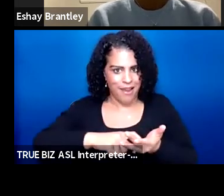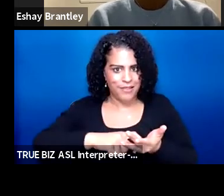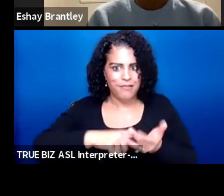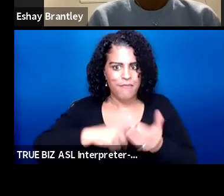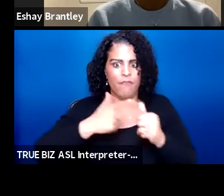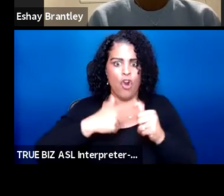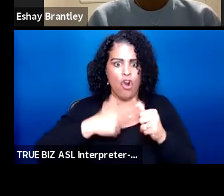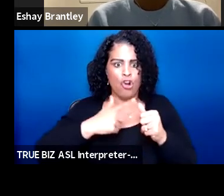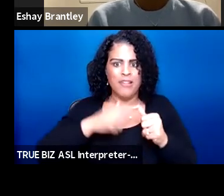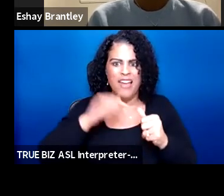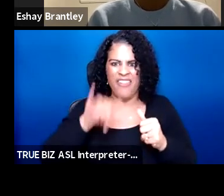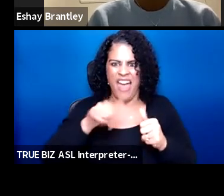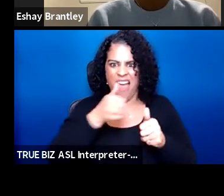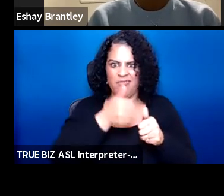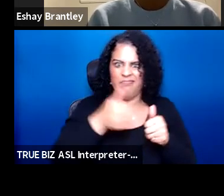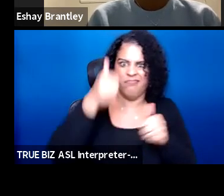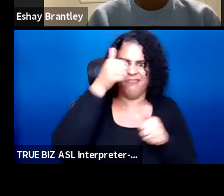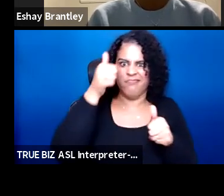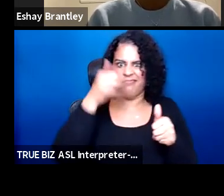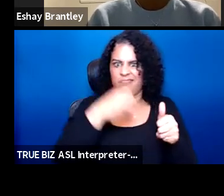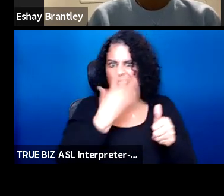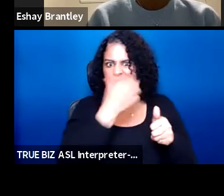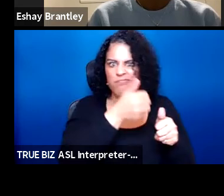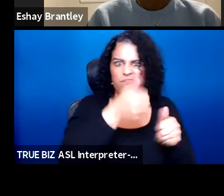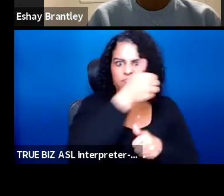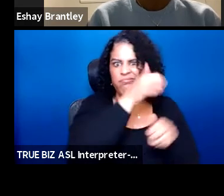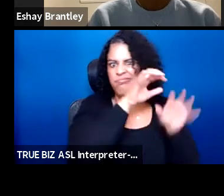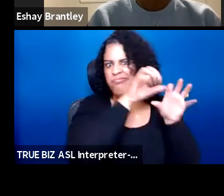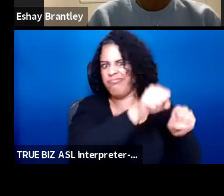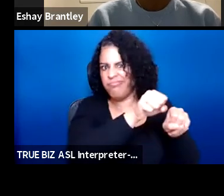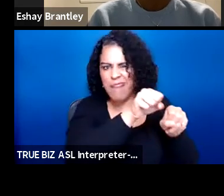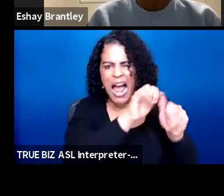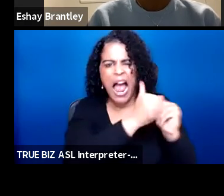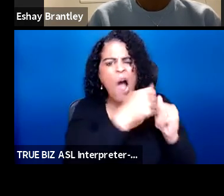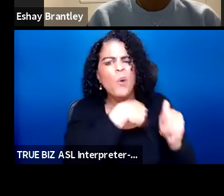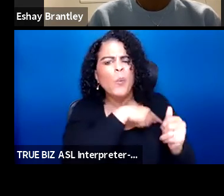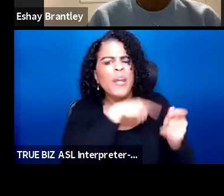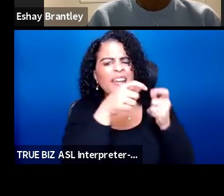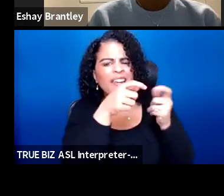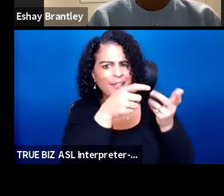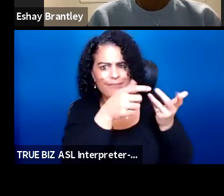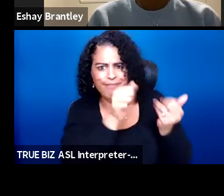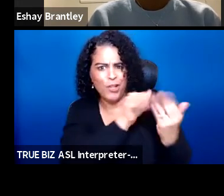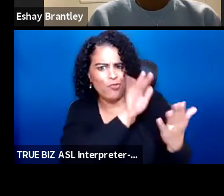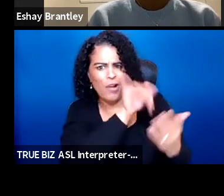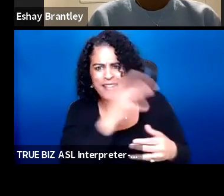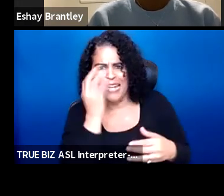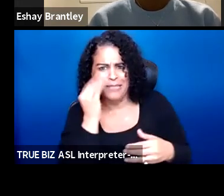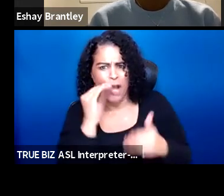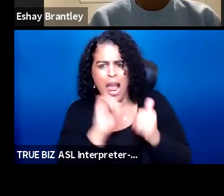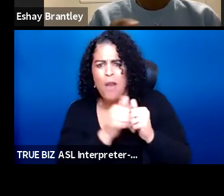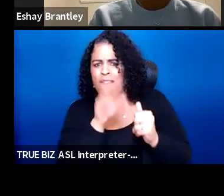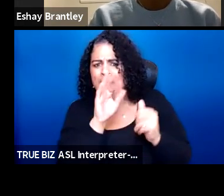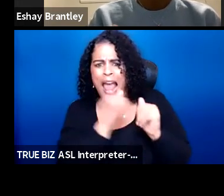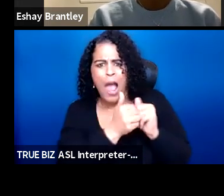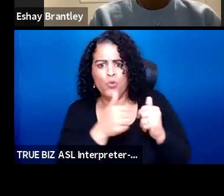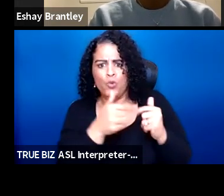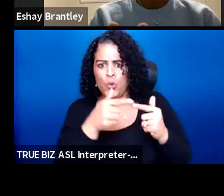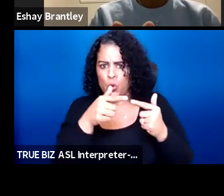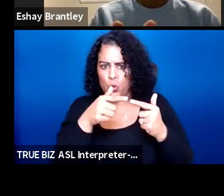the elitism that is around us, and how do we, right, address it? How do we, you know, find a way to sustain